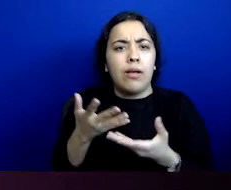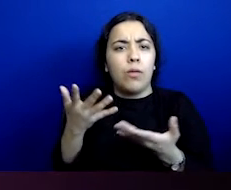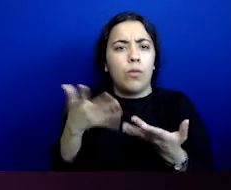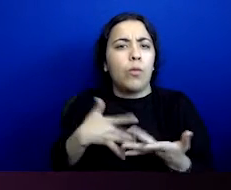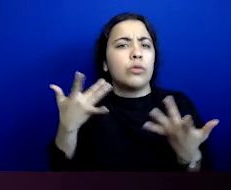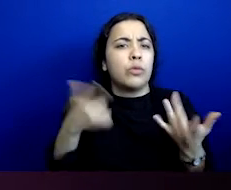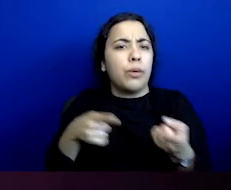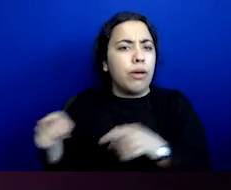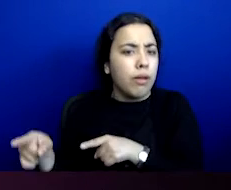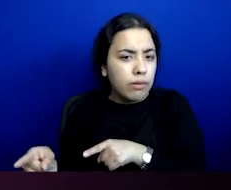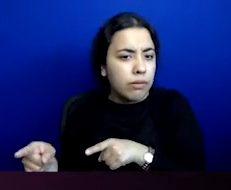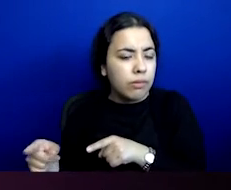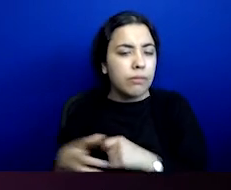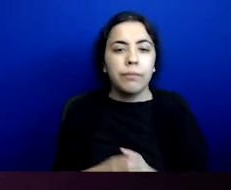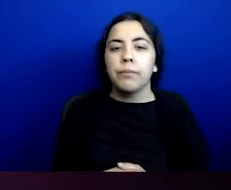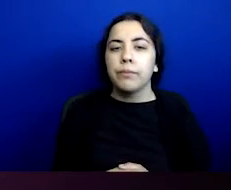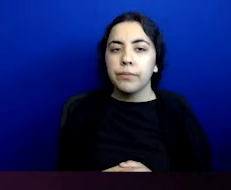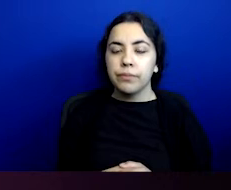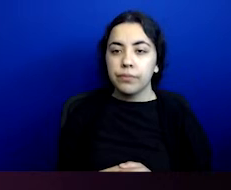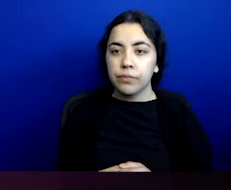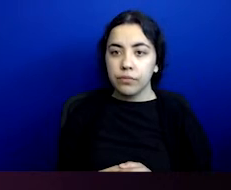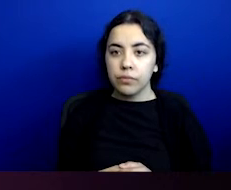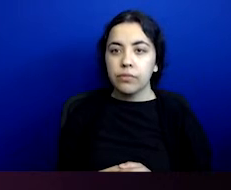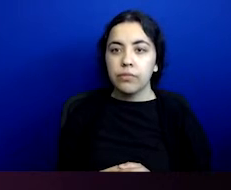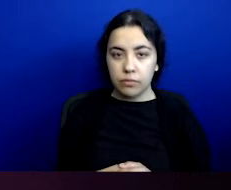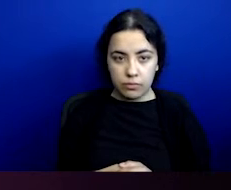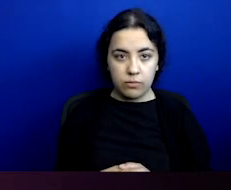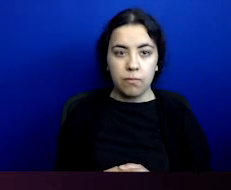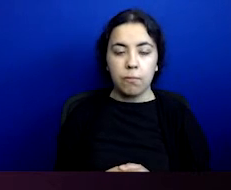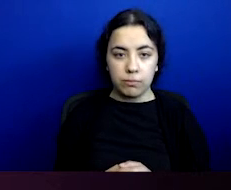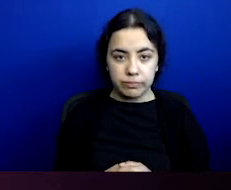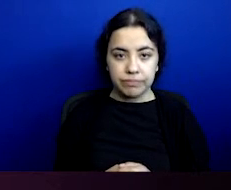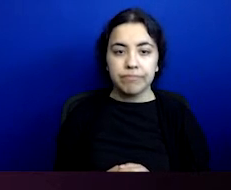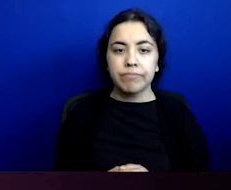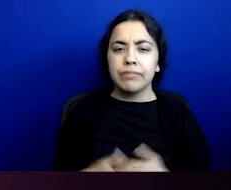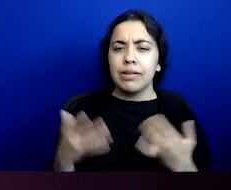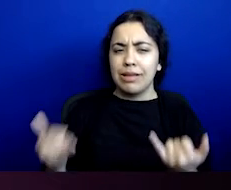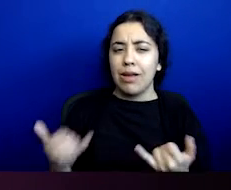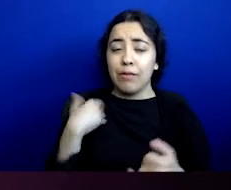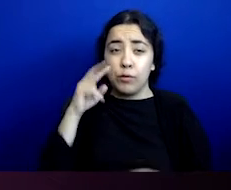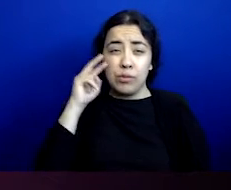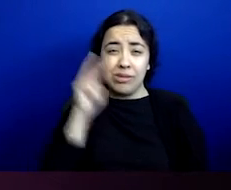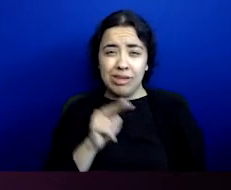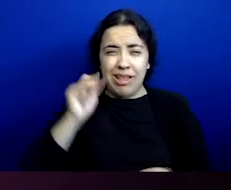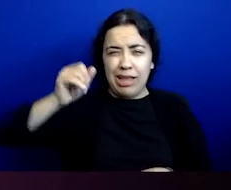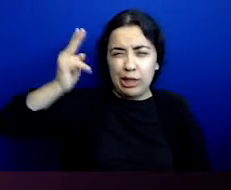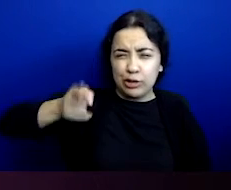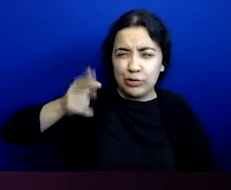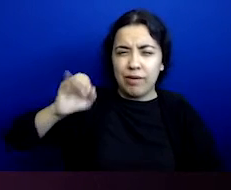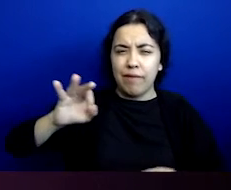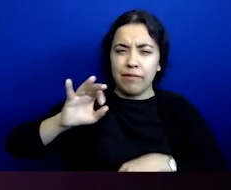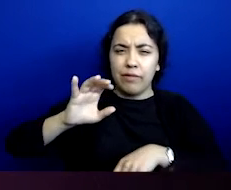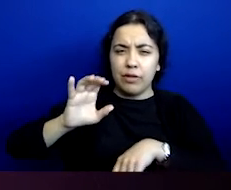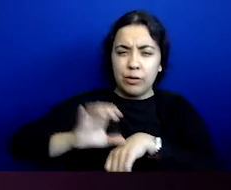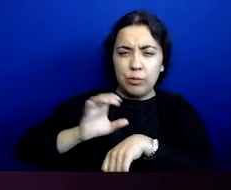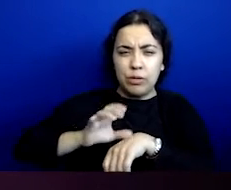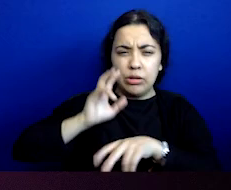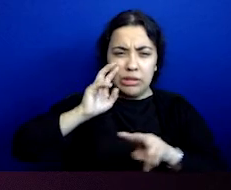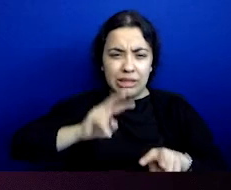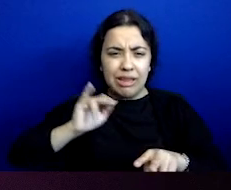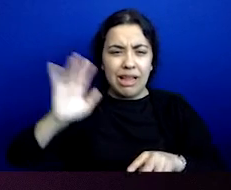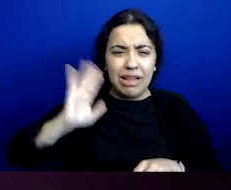on. And this gets to some things, right? So if you look at the history of kind of like compute, it's kind of